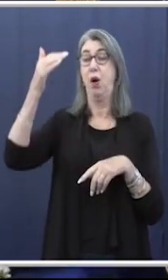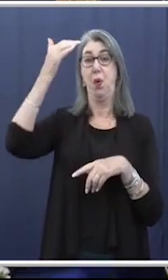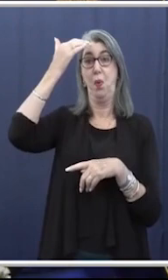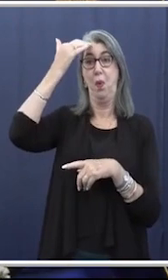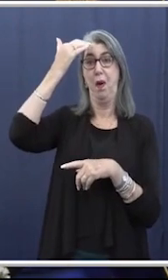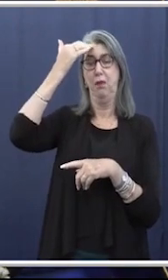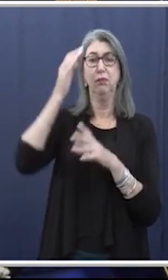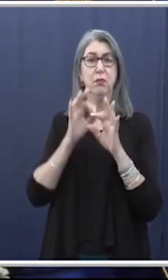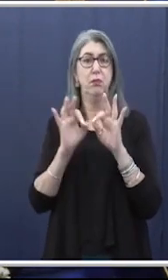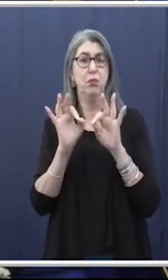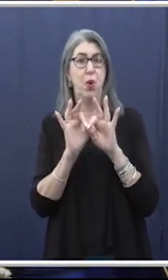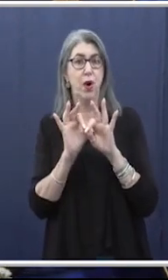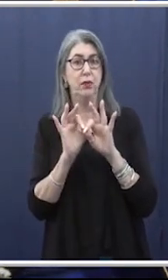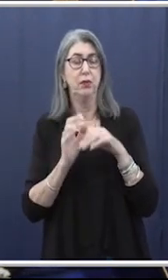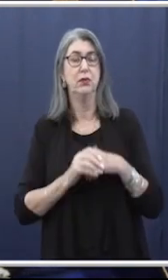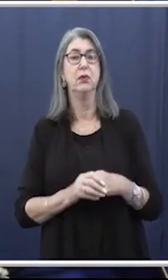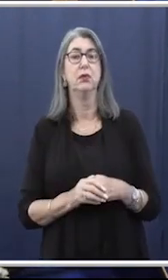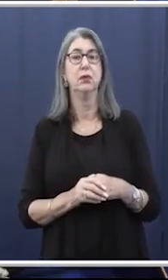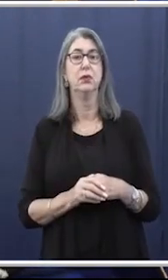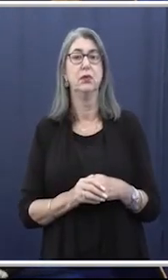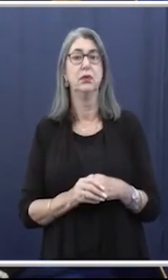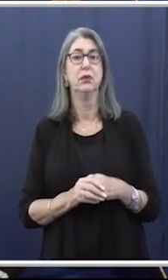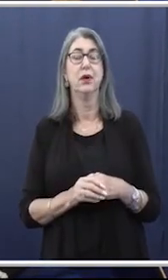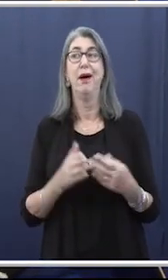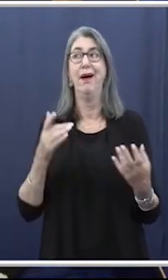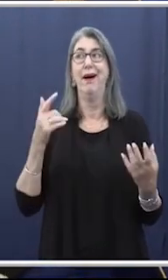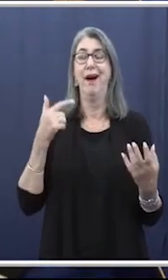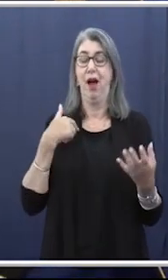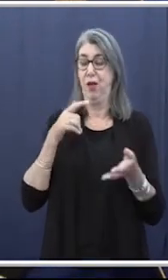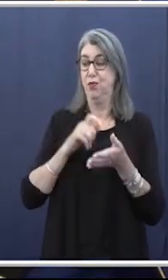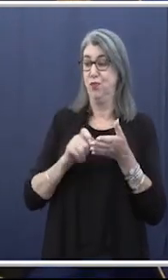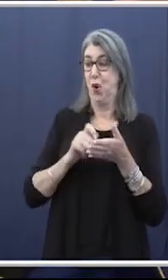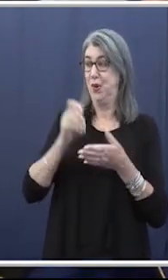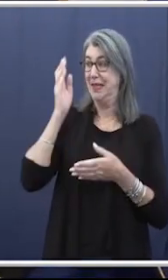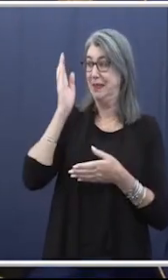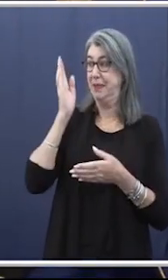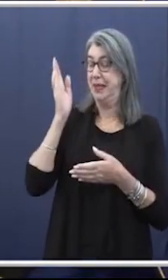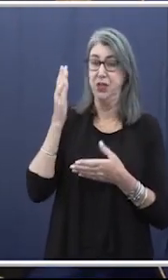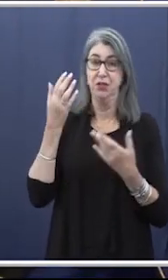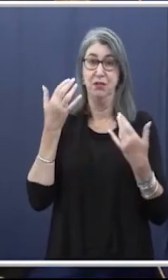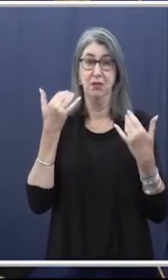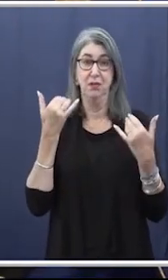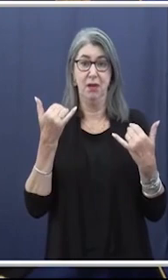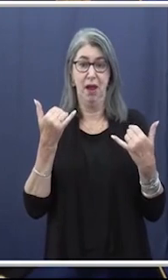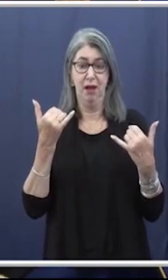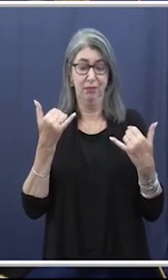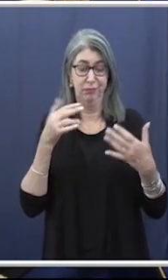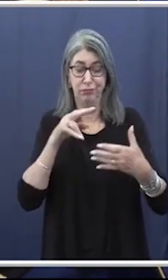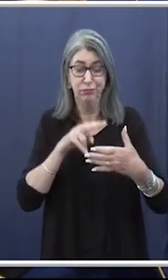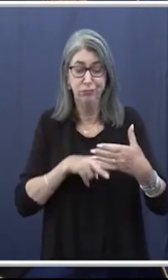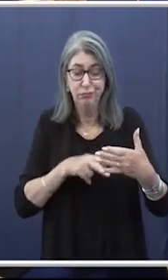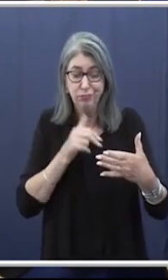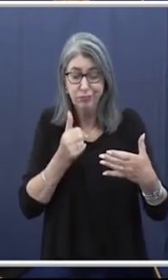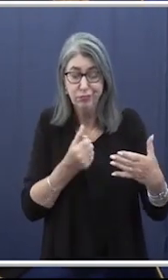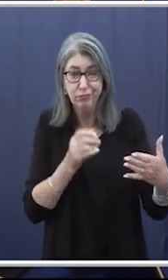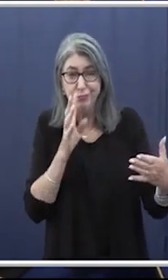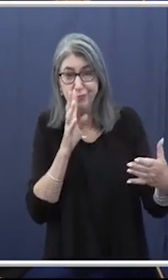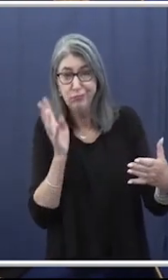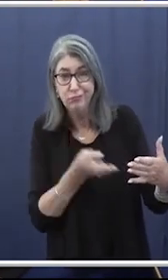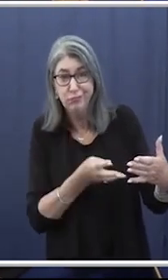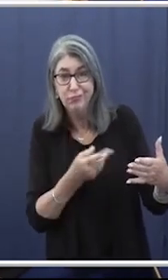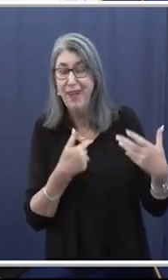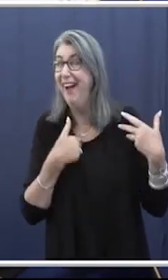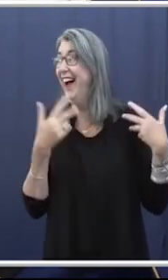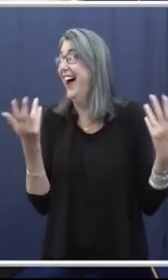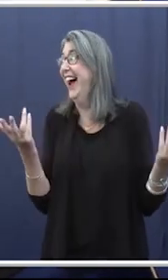awareness is very important. You know, I have written a speech and I'm just now not reading it. I am